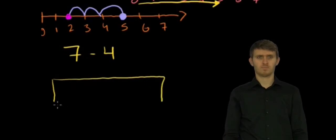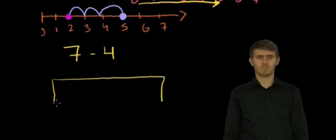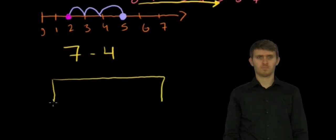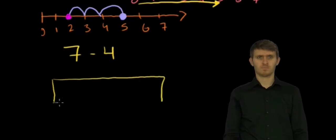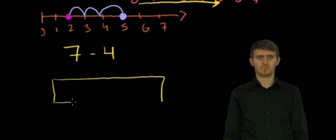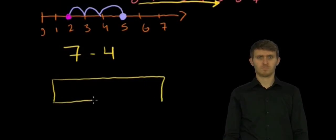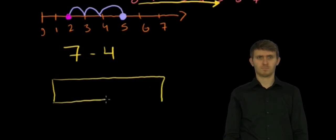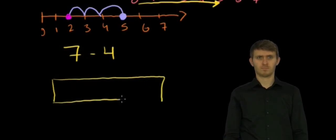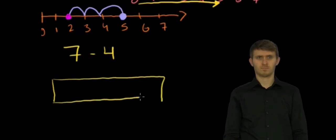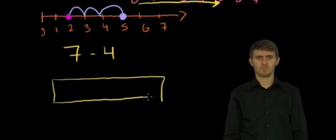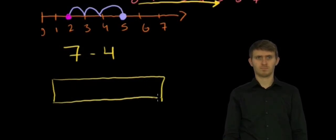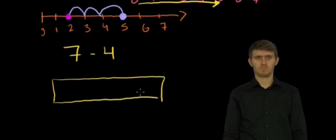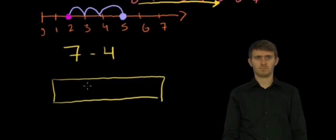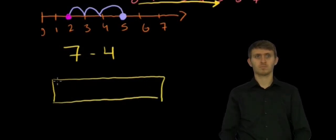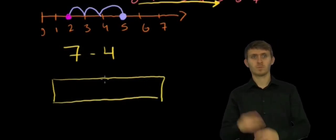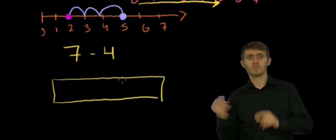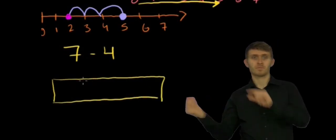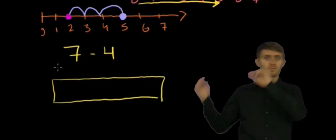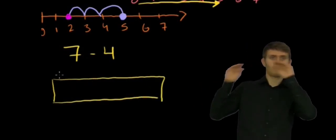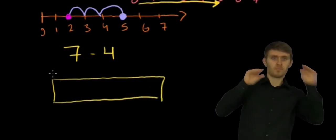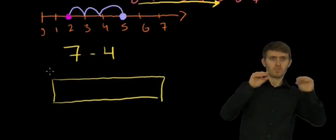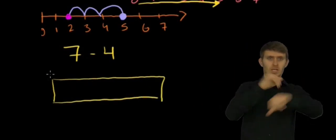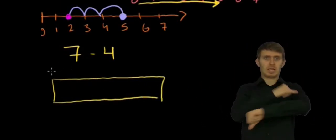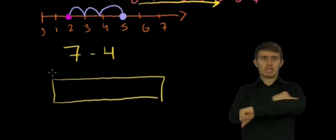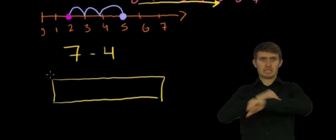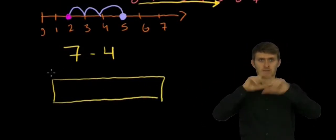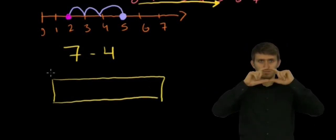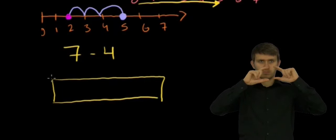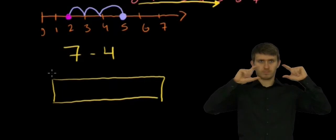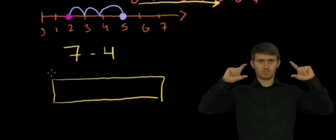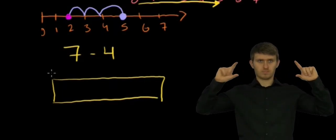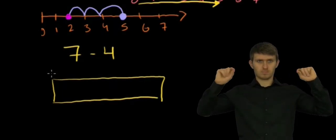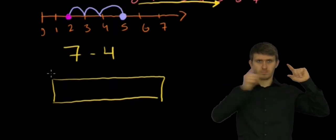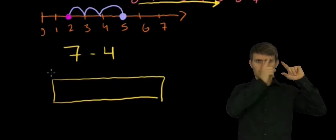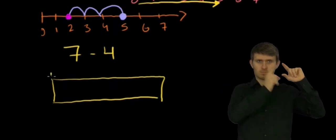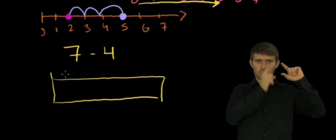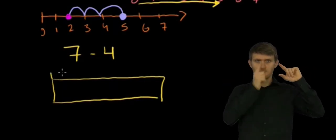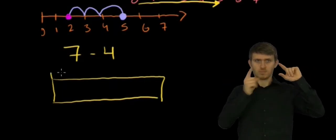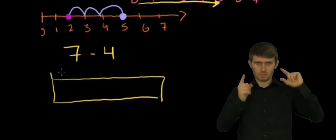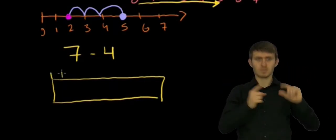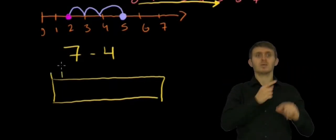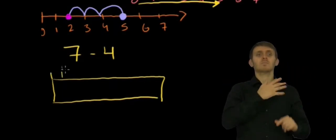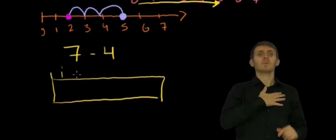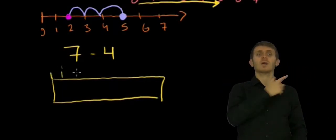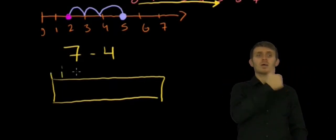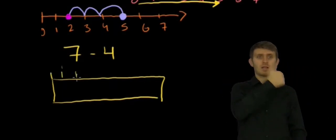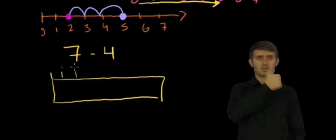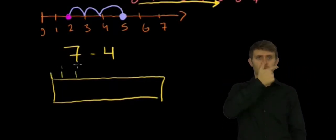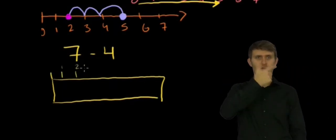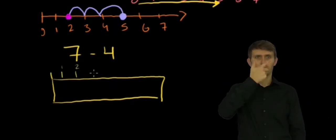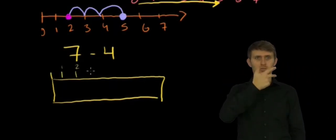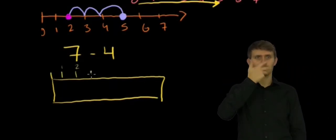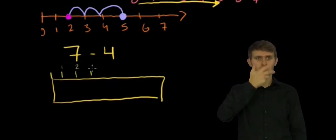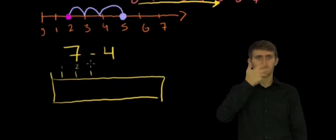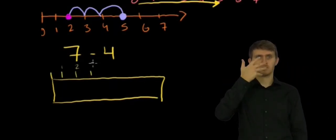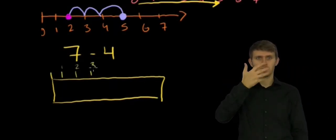have a 7-foot long piece of wood. It's 7 feet long. Let me put if I put a ruler up against it, I would have, that's 0, 1,